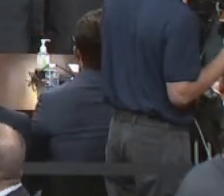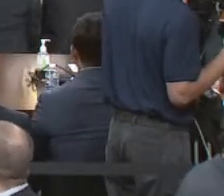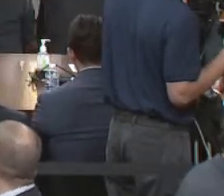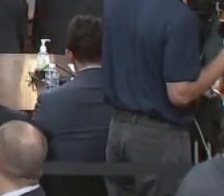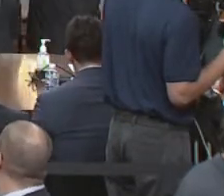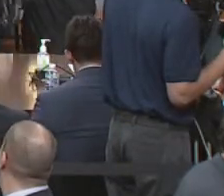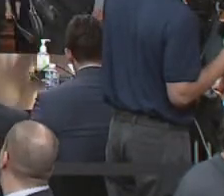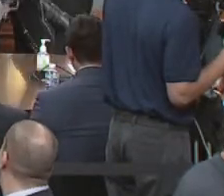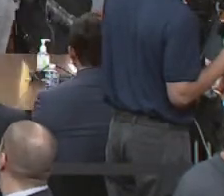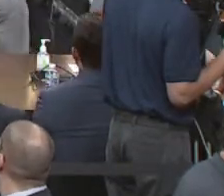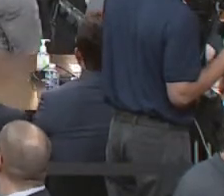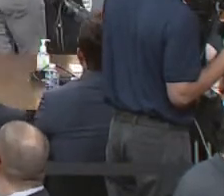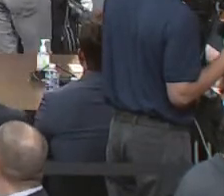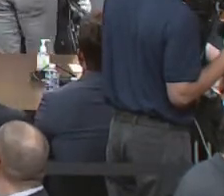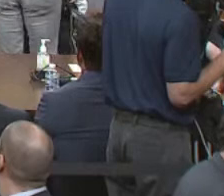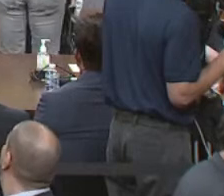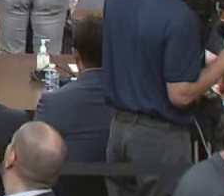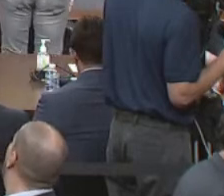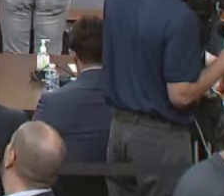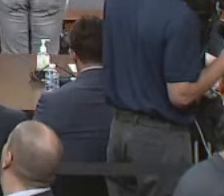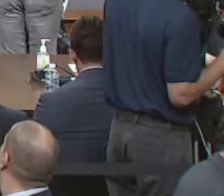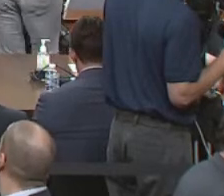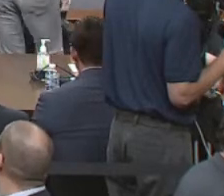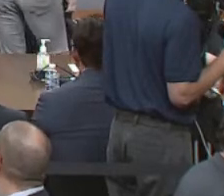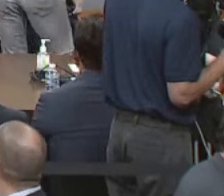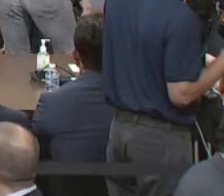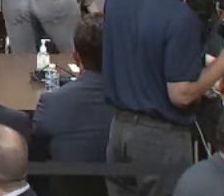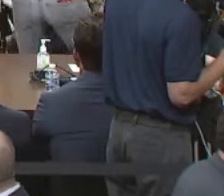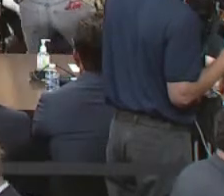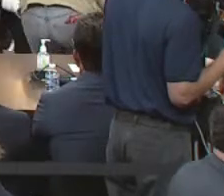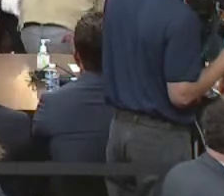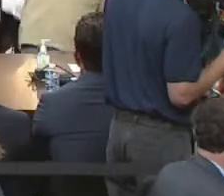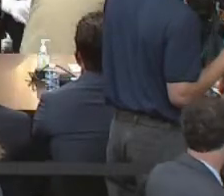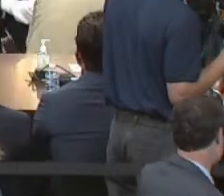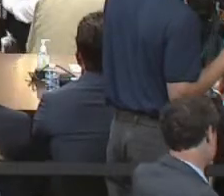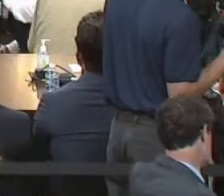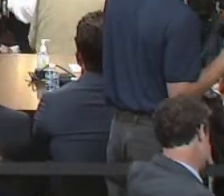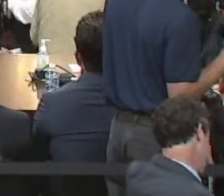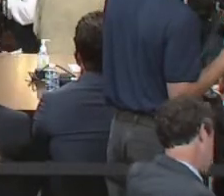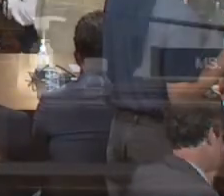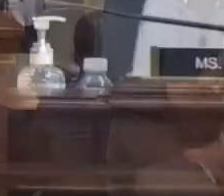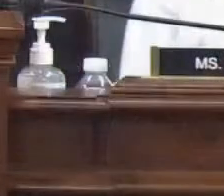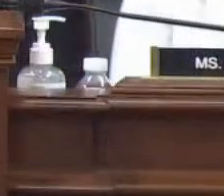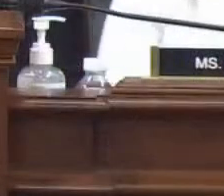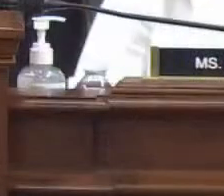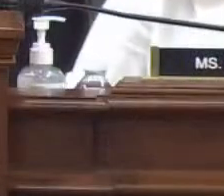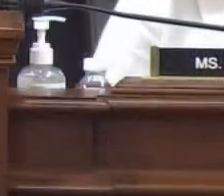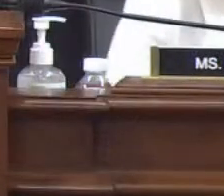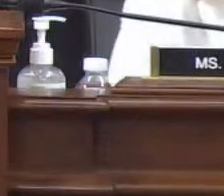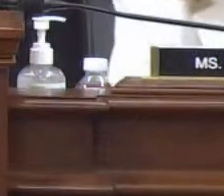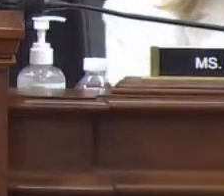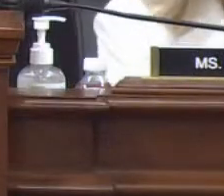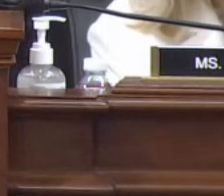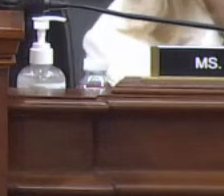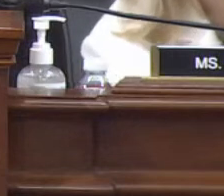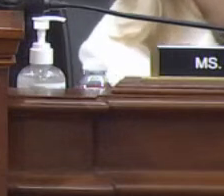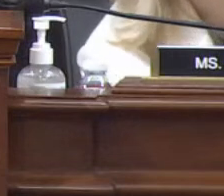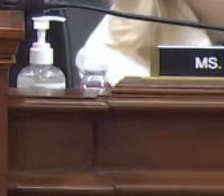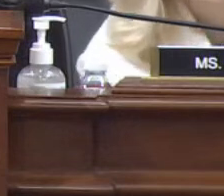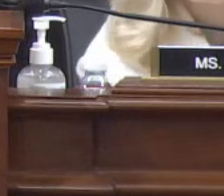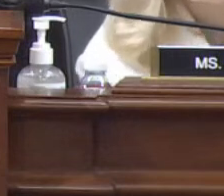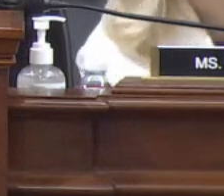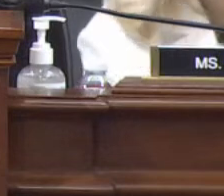The Select Committee to investigate the January 6th attack on the United States Capitol will be in order.